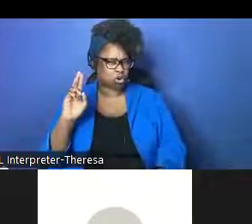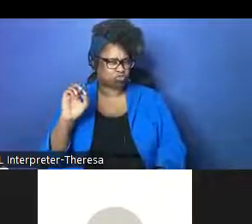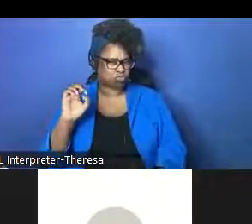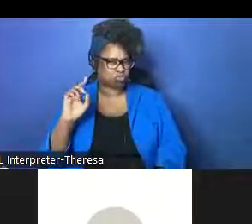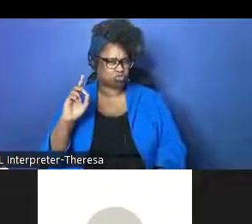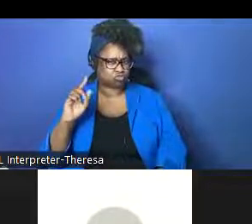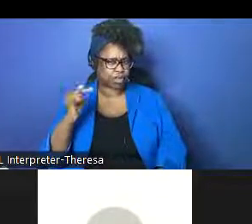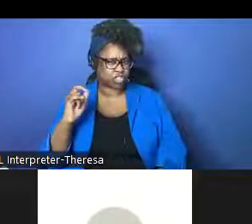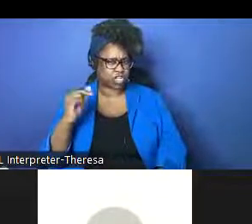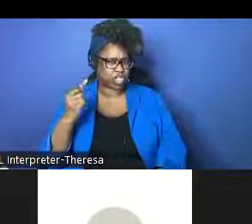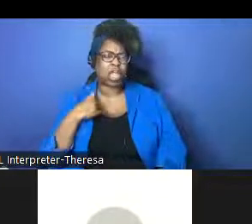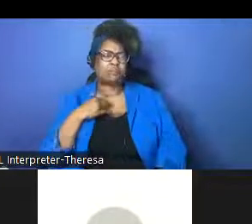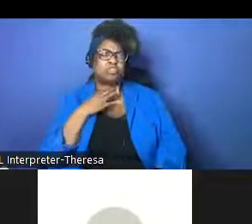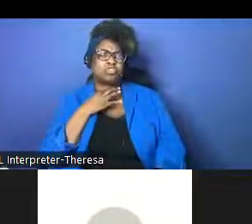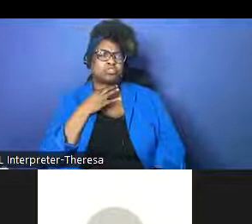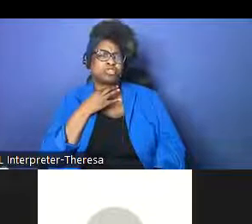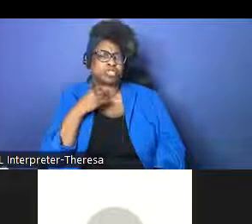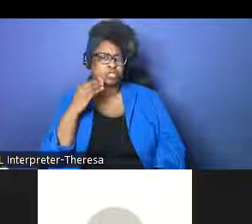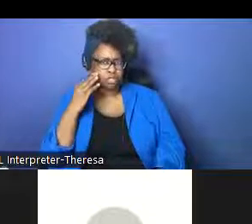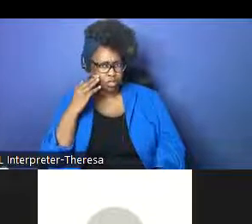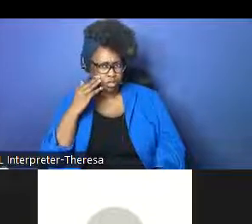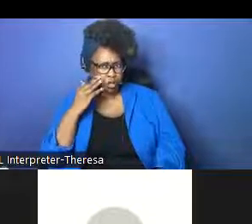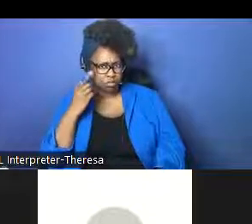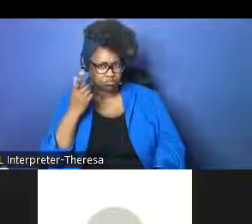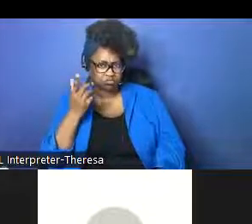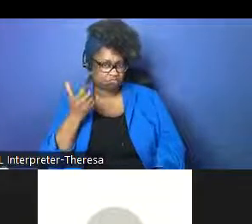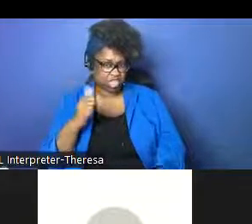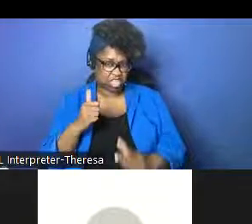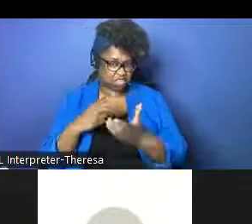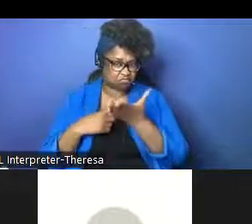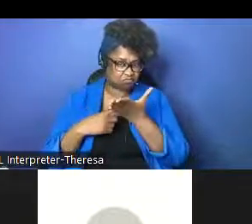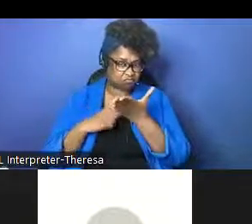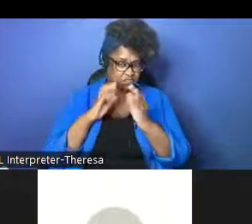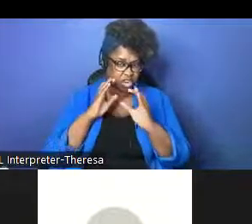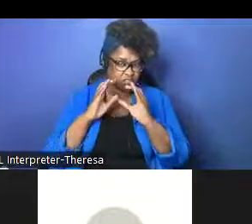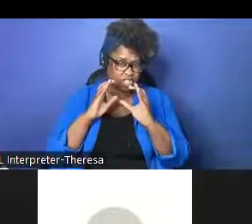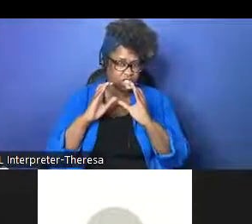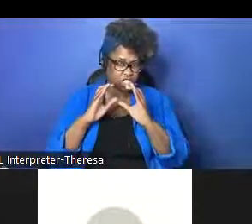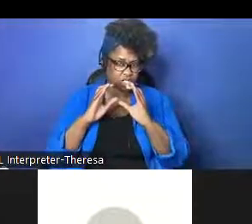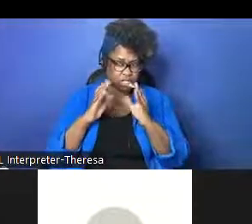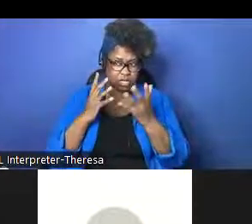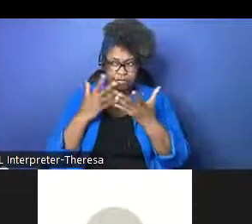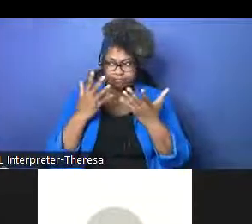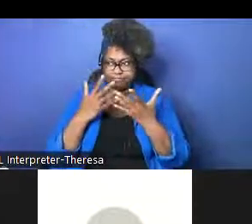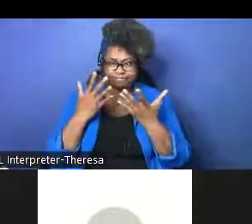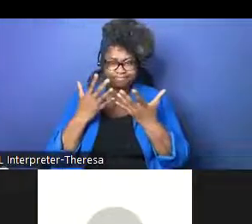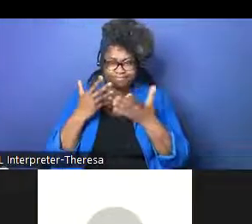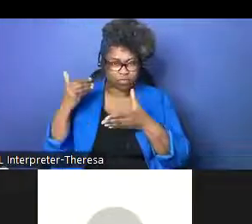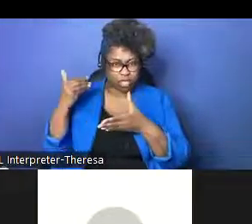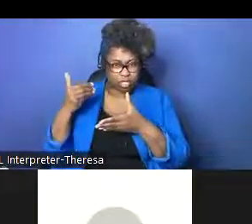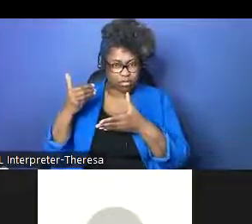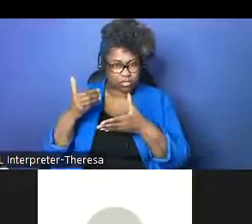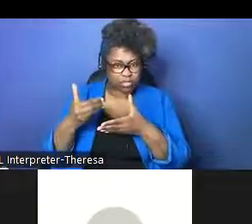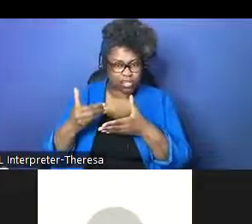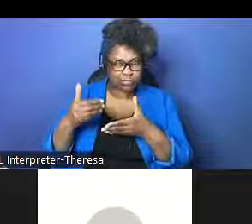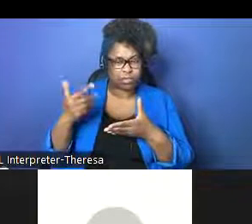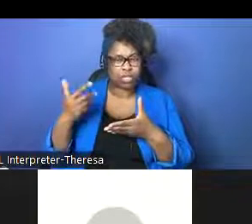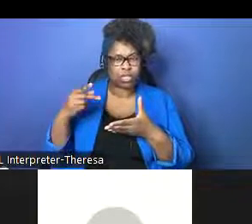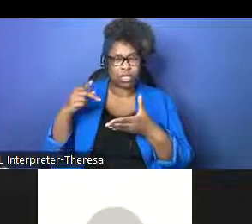I ask is just I'm curious to know if there's been like any conversation about the upcoming Lower Passaic River